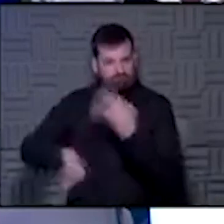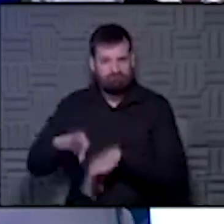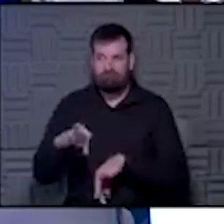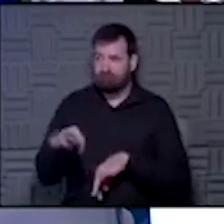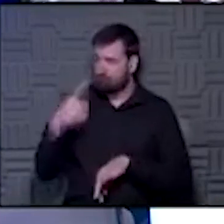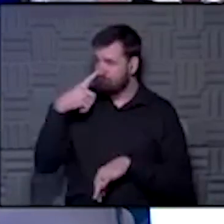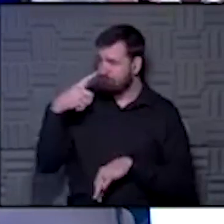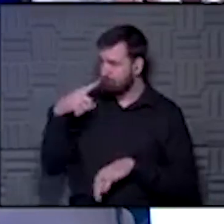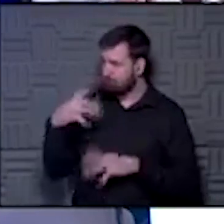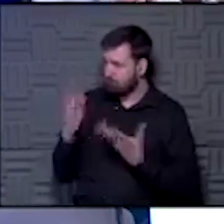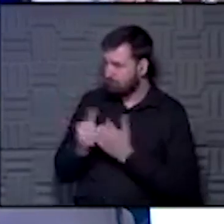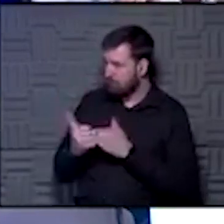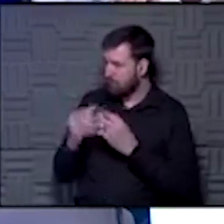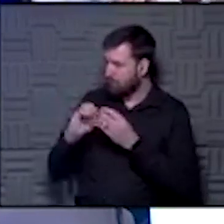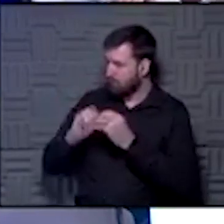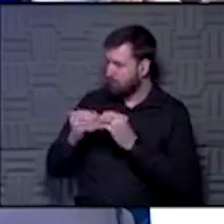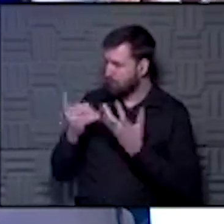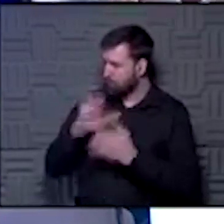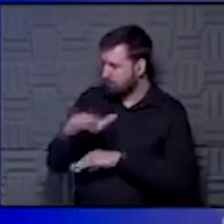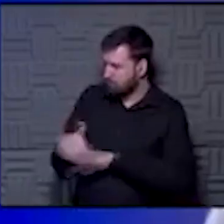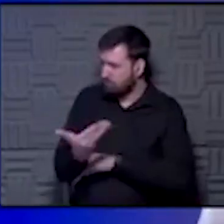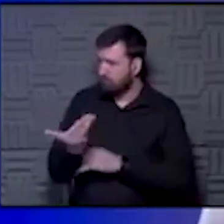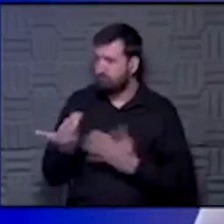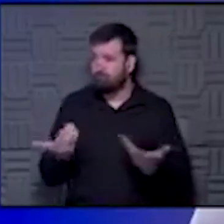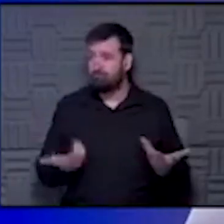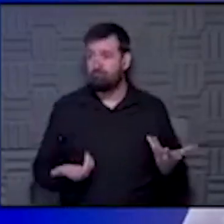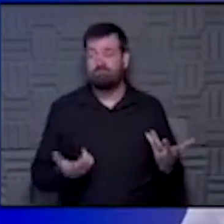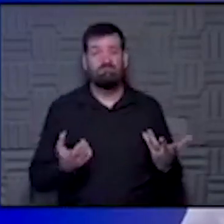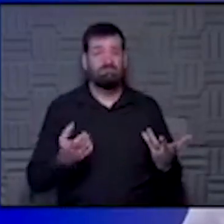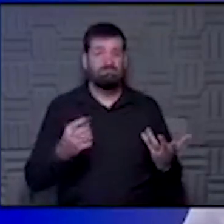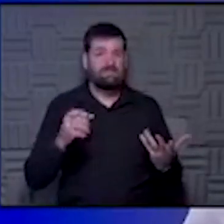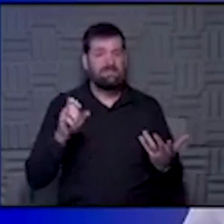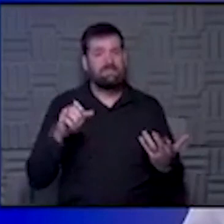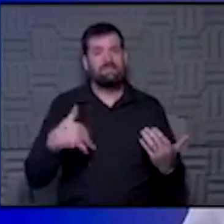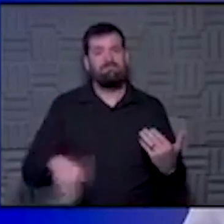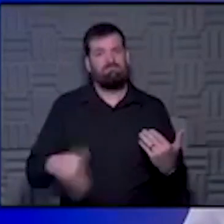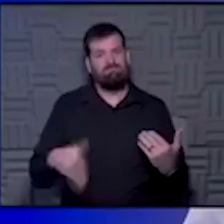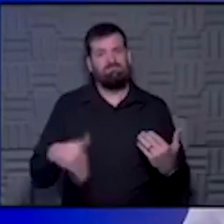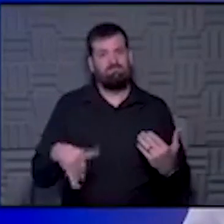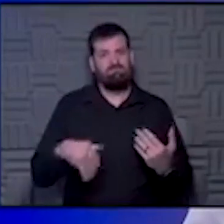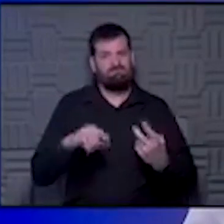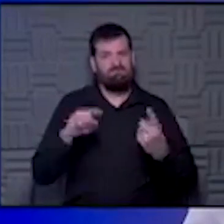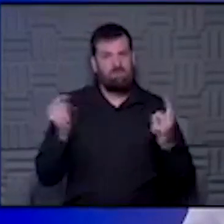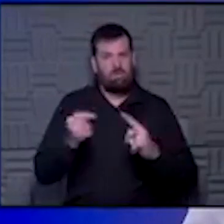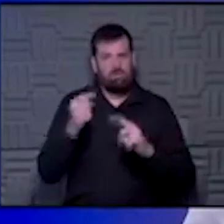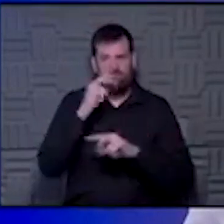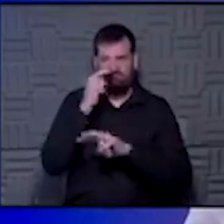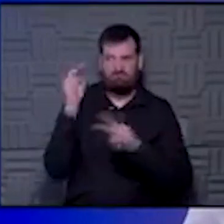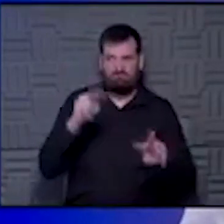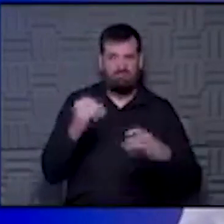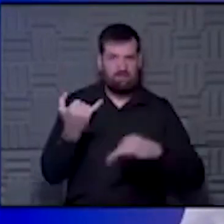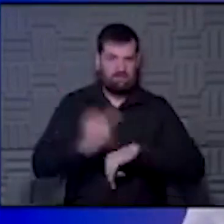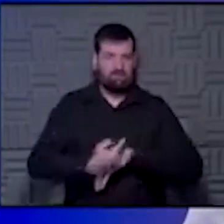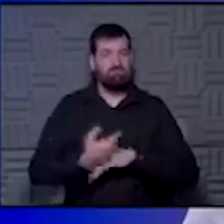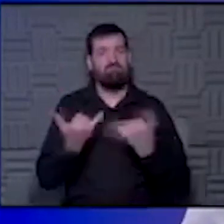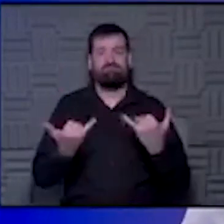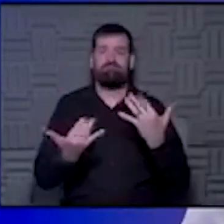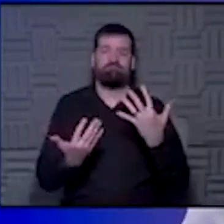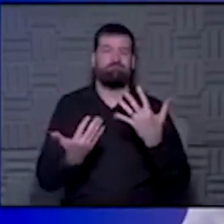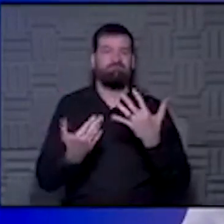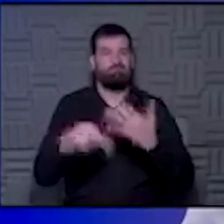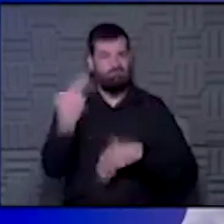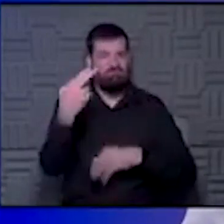tell us how we did with our numbers overnight? Yes, it actually hurts to look at those numbers today. We have the highest number we've